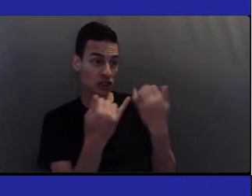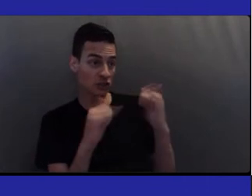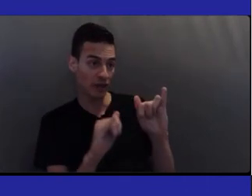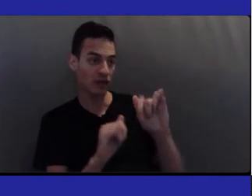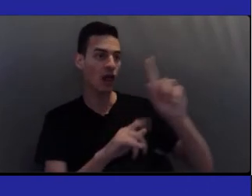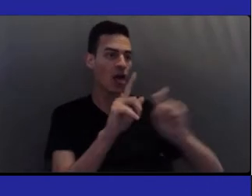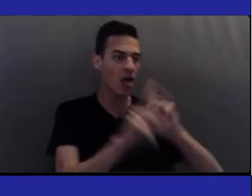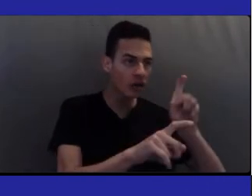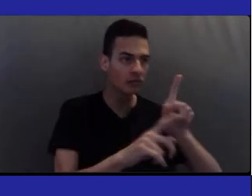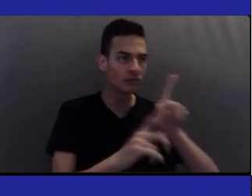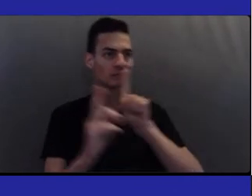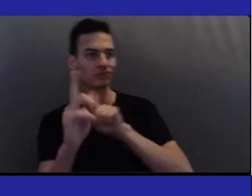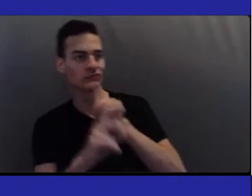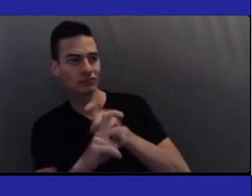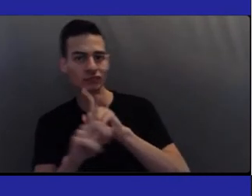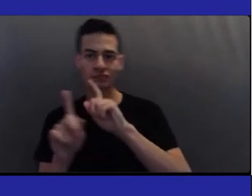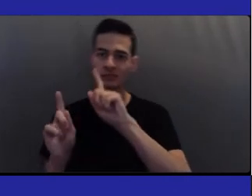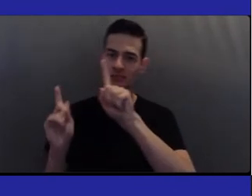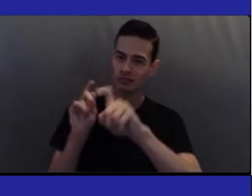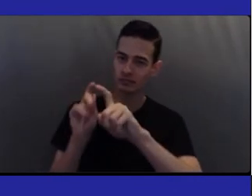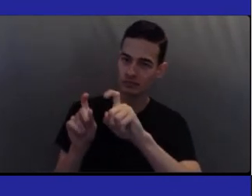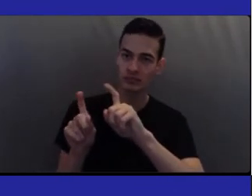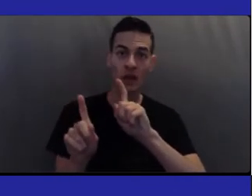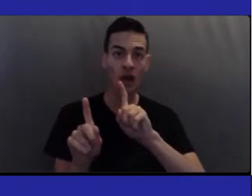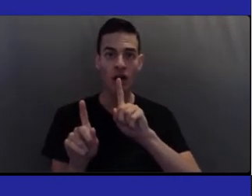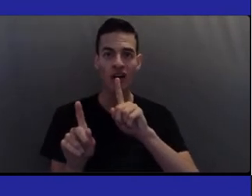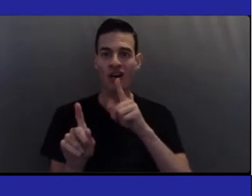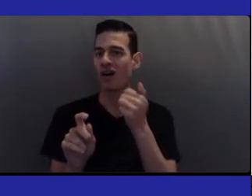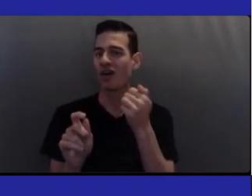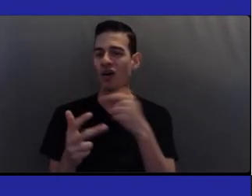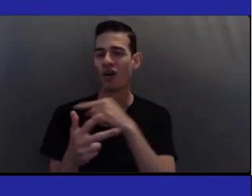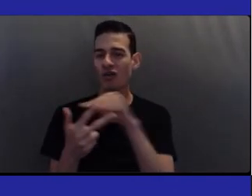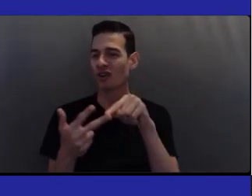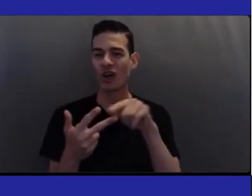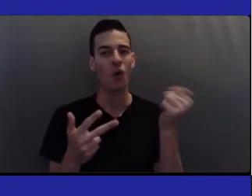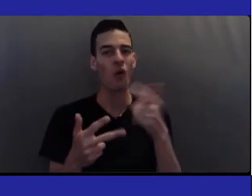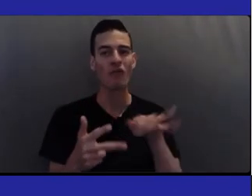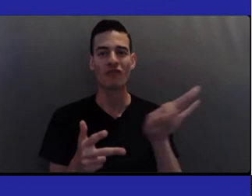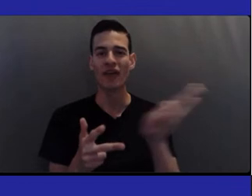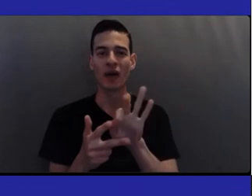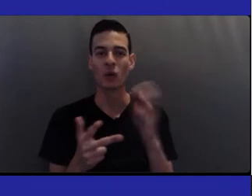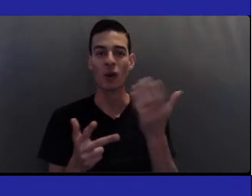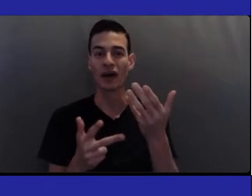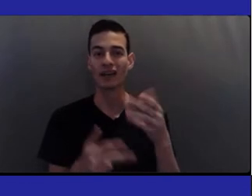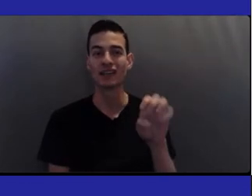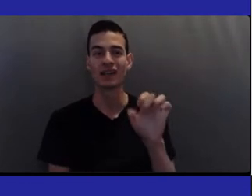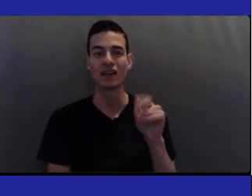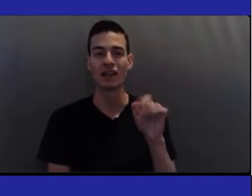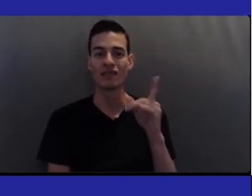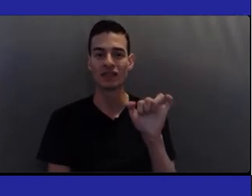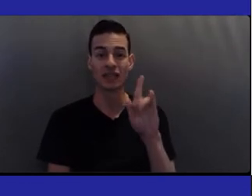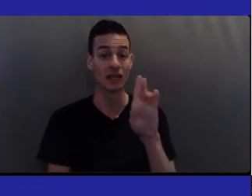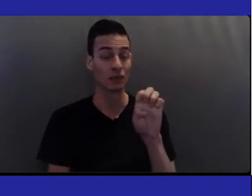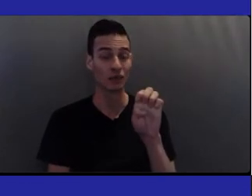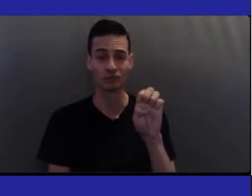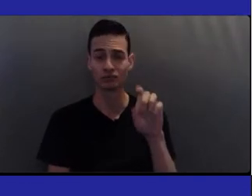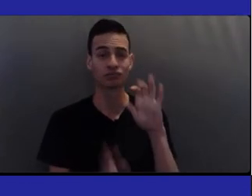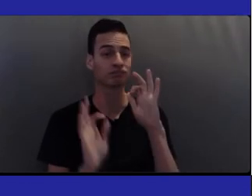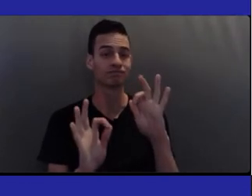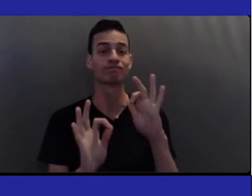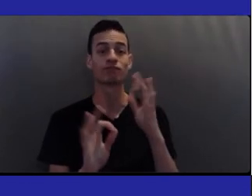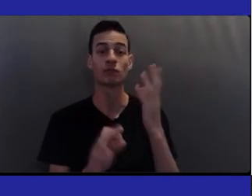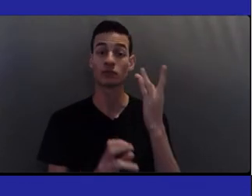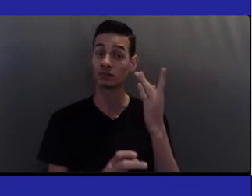landed on every table as a great option for them. The main considerations were healthy menu options,